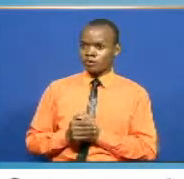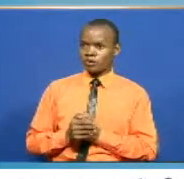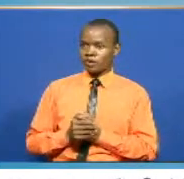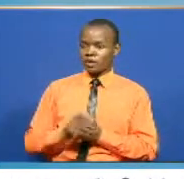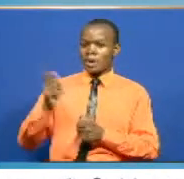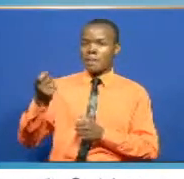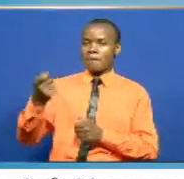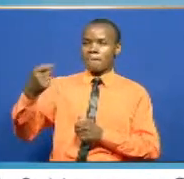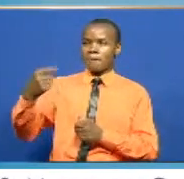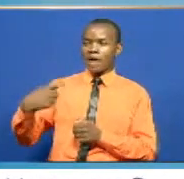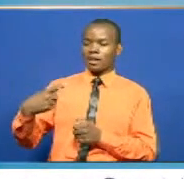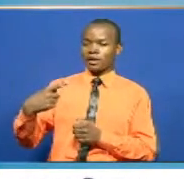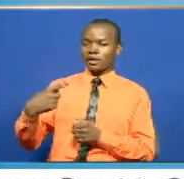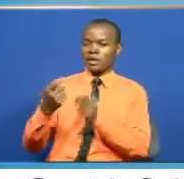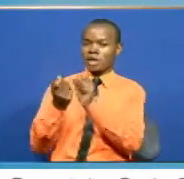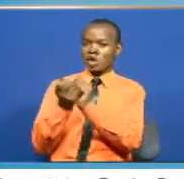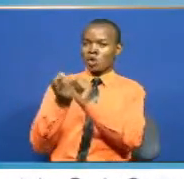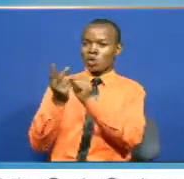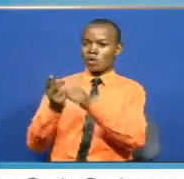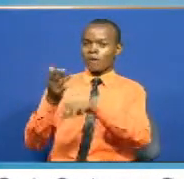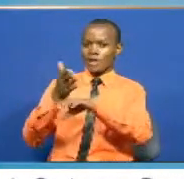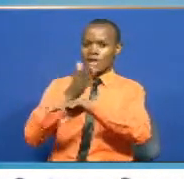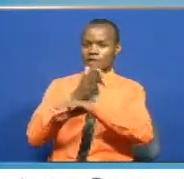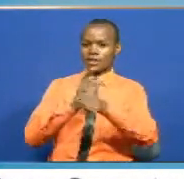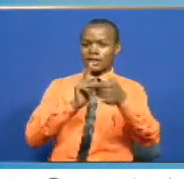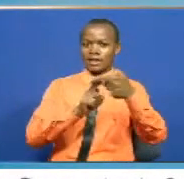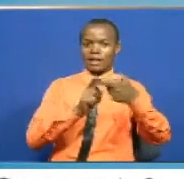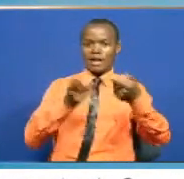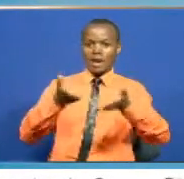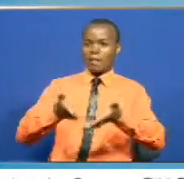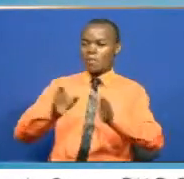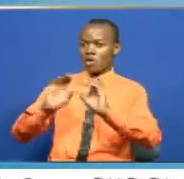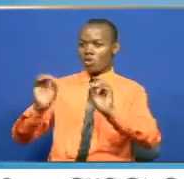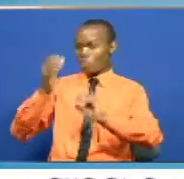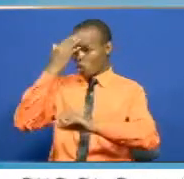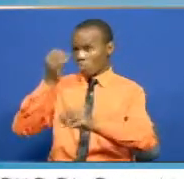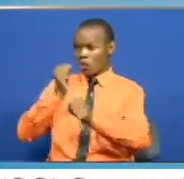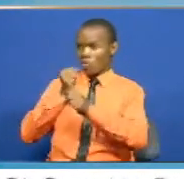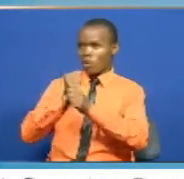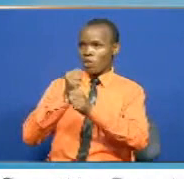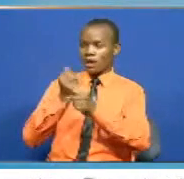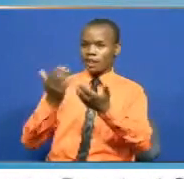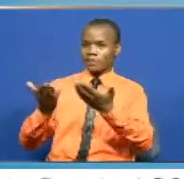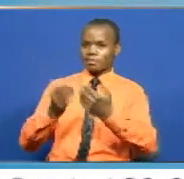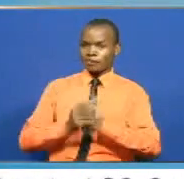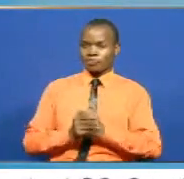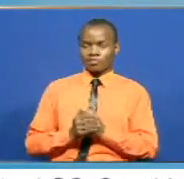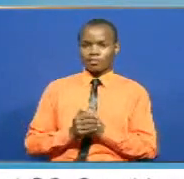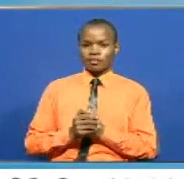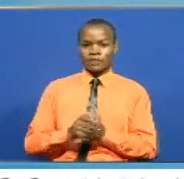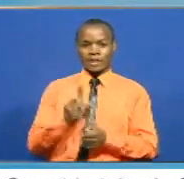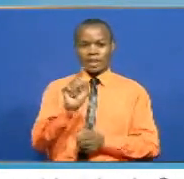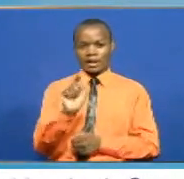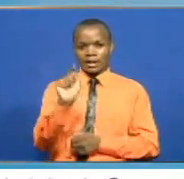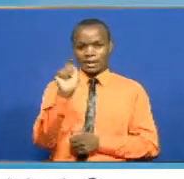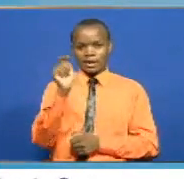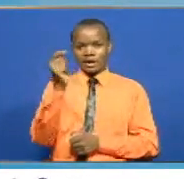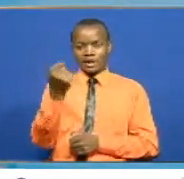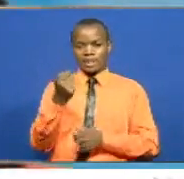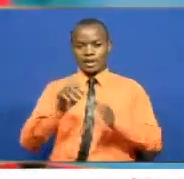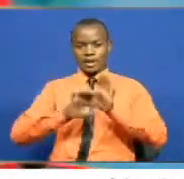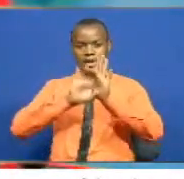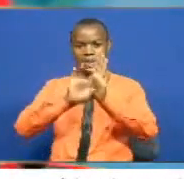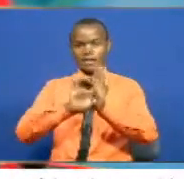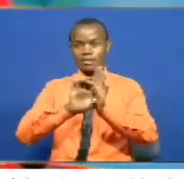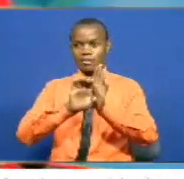November last year, he was unavailable because of his kind of work. Well, at least so the Kenyans now, especially those